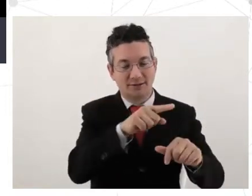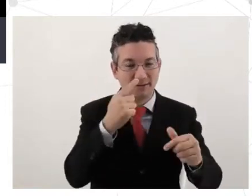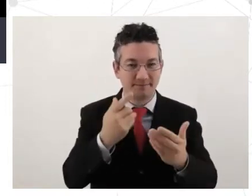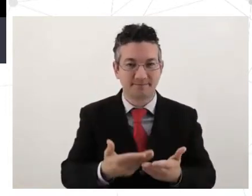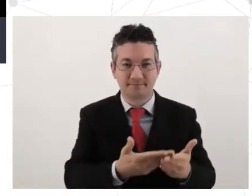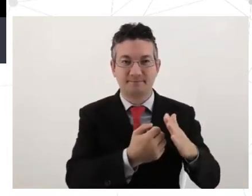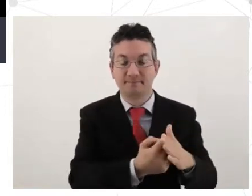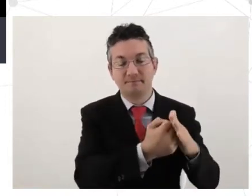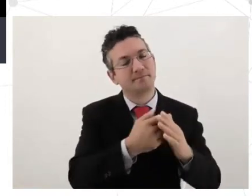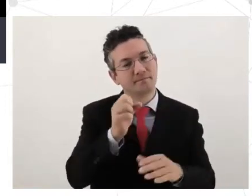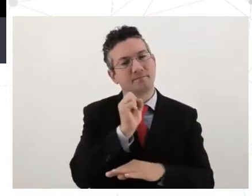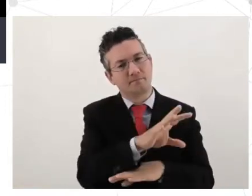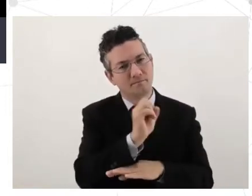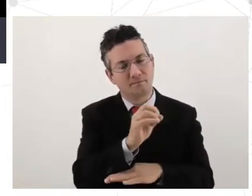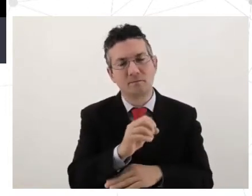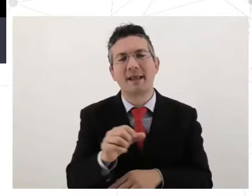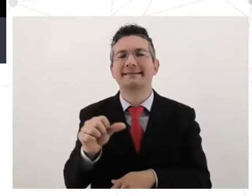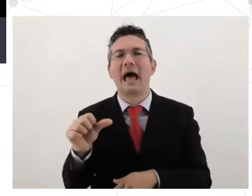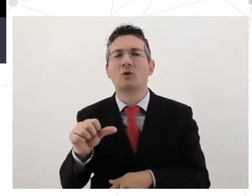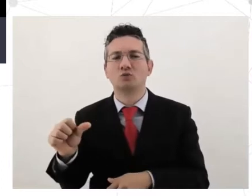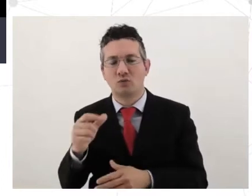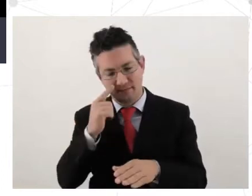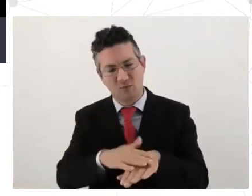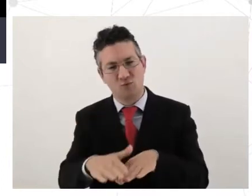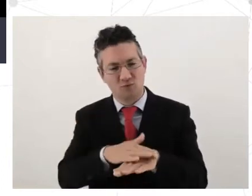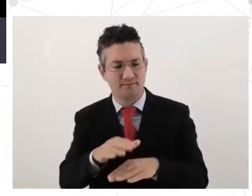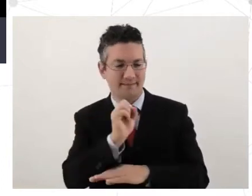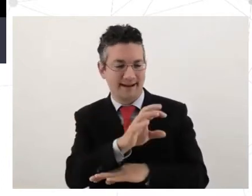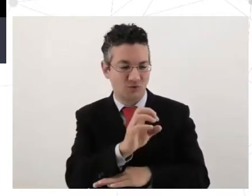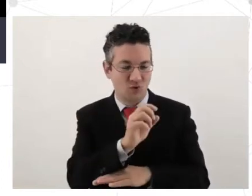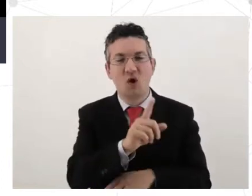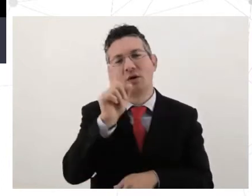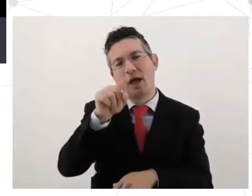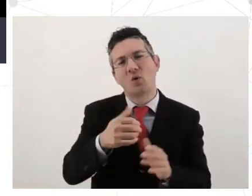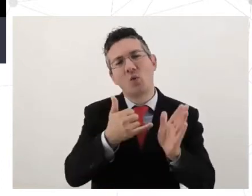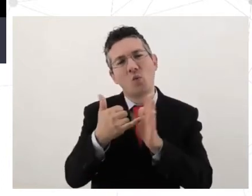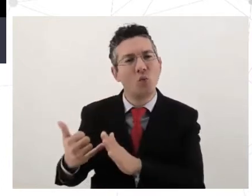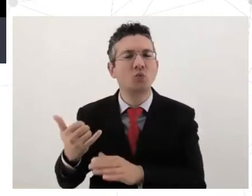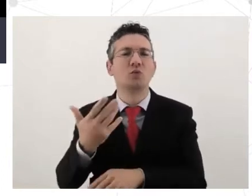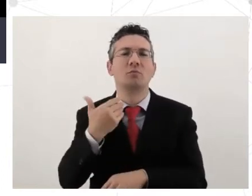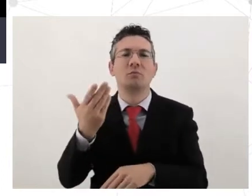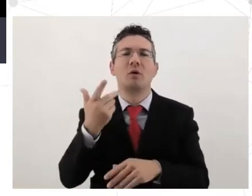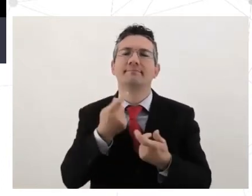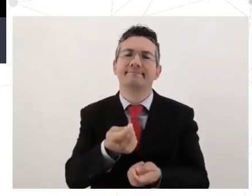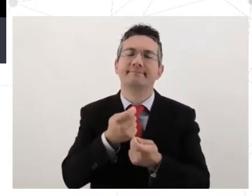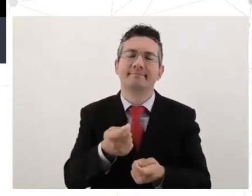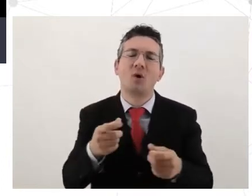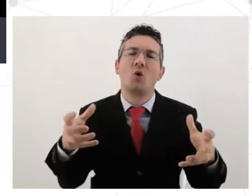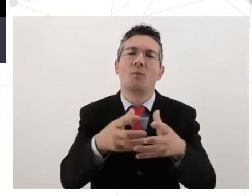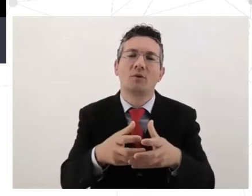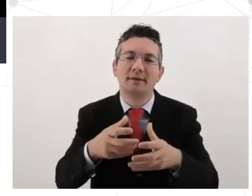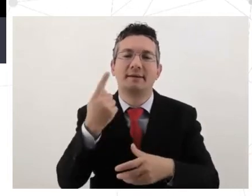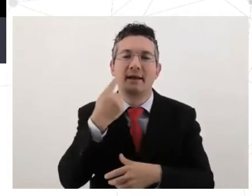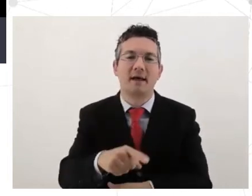Soundscape, and a great resource for ideas. And then lastly, and part of what we're doing today, is we're trying to raise awareness in the O&M